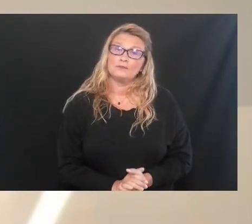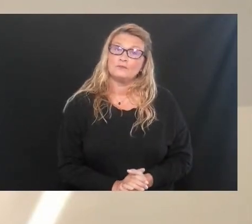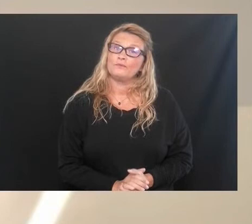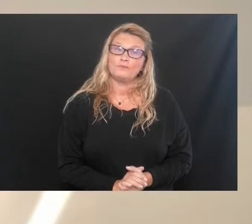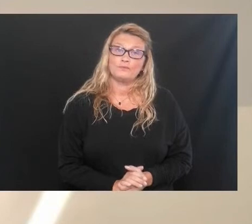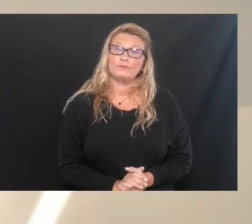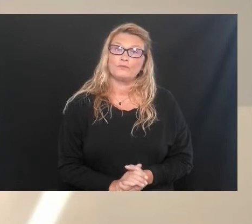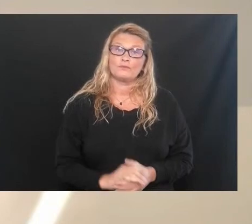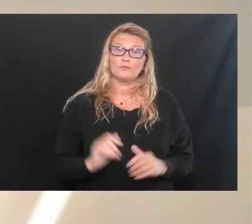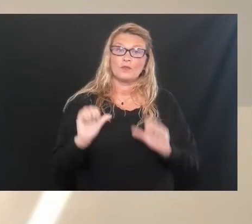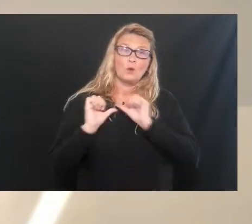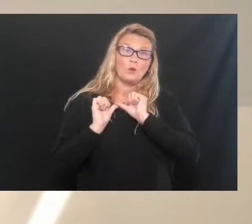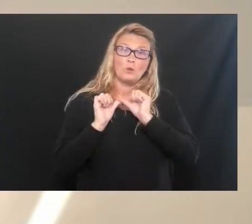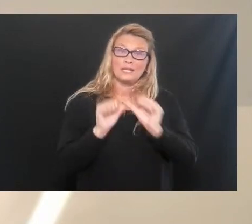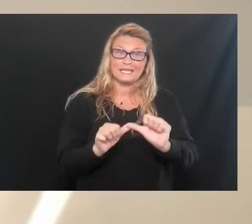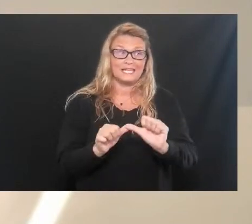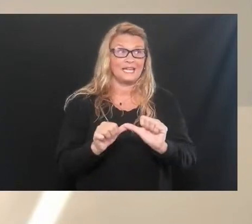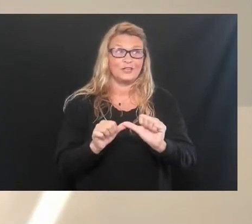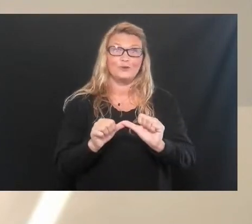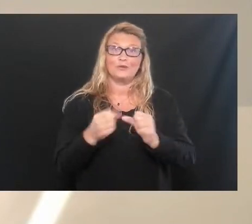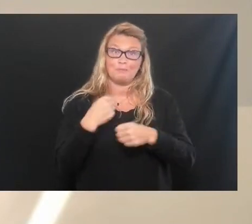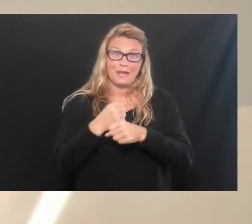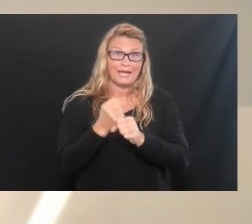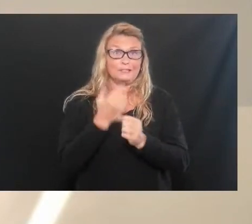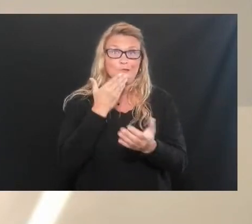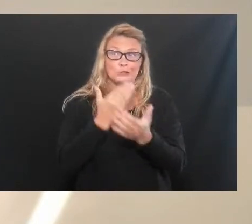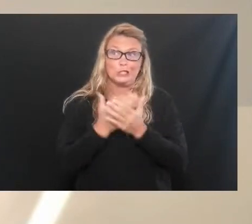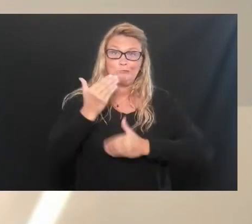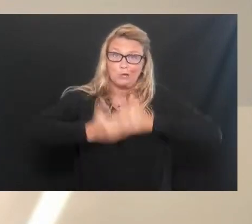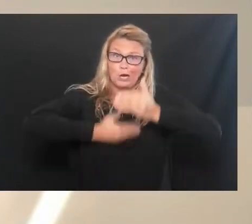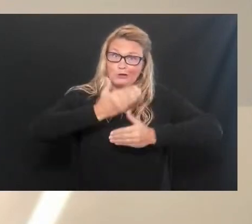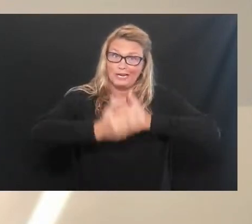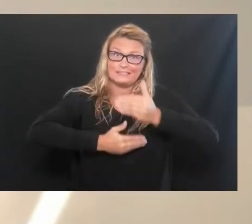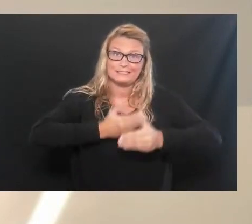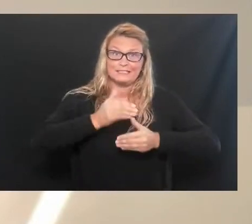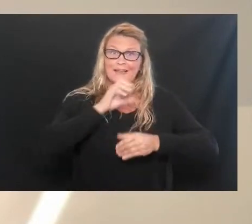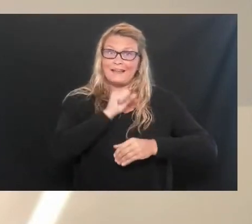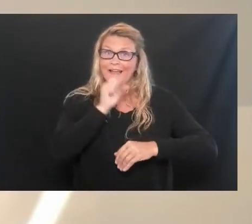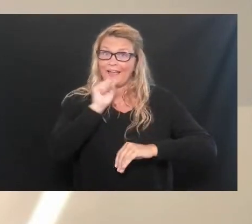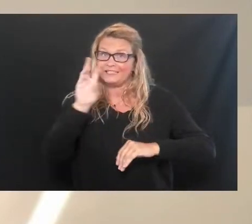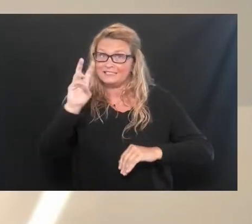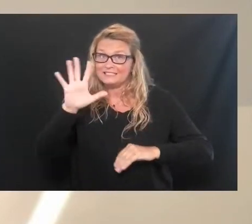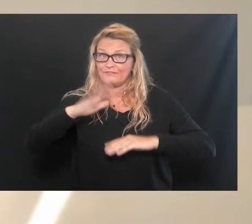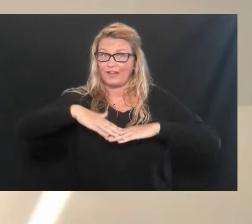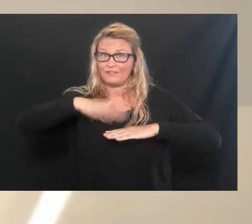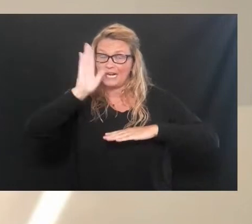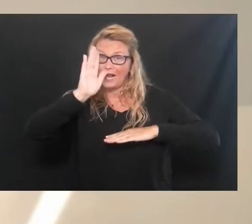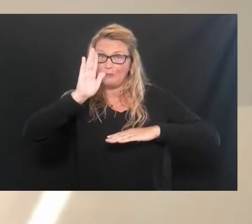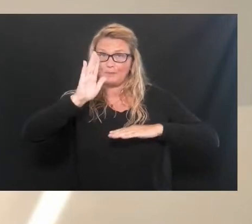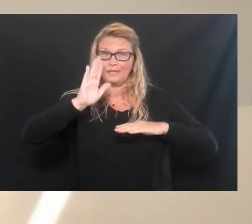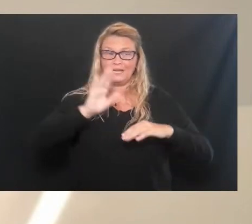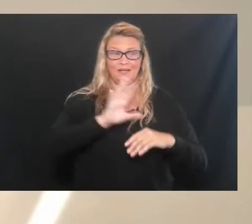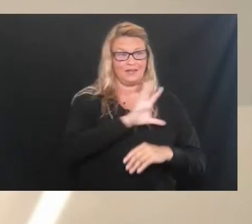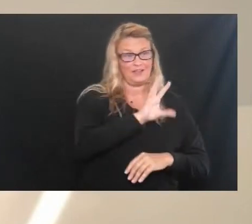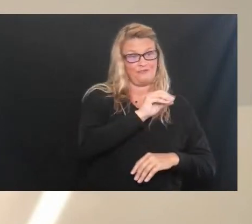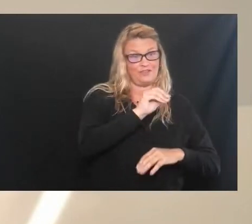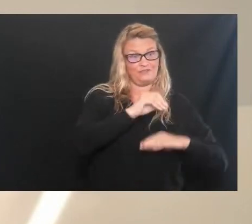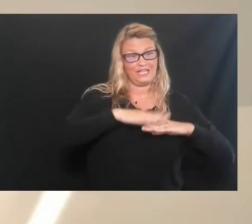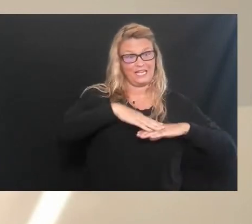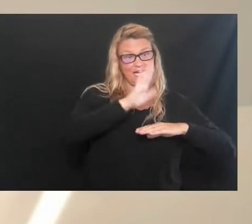We are continuing to make significant progress in the 65 and older and the 50 and